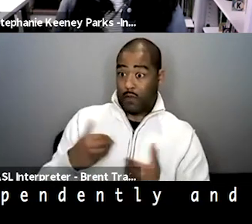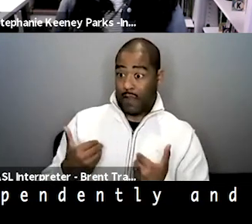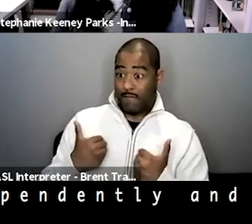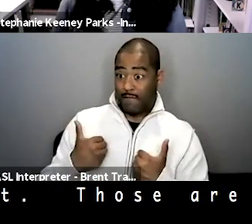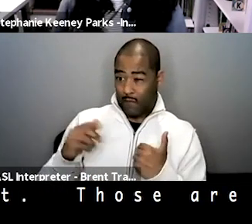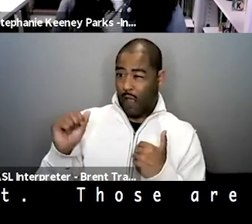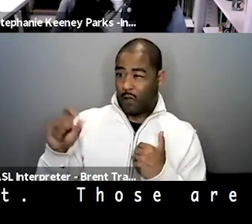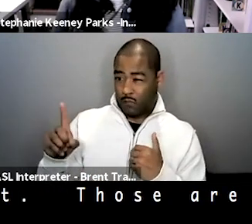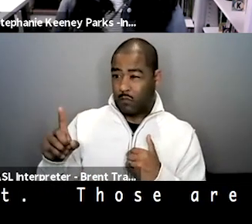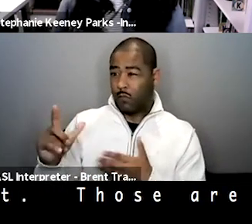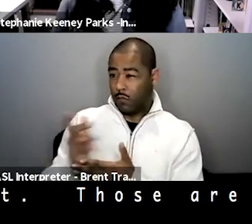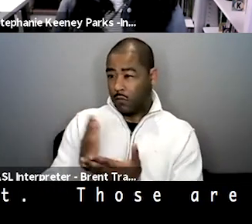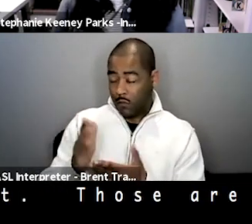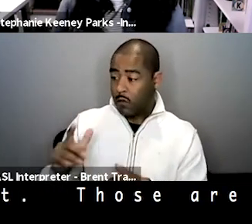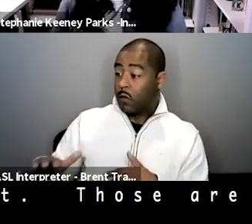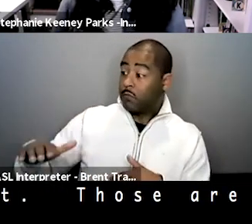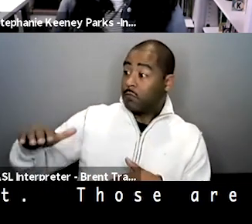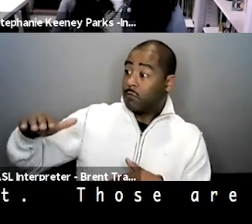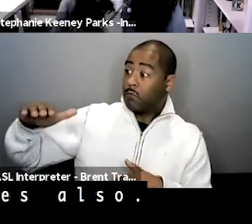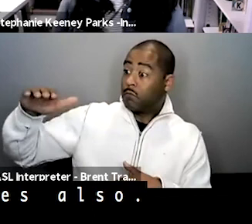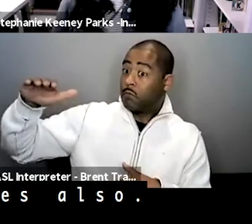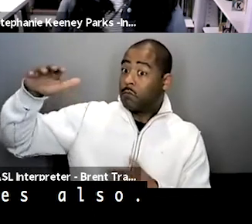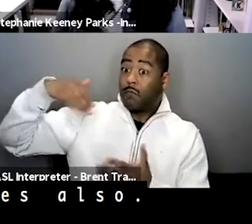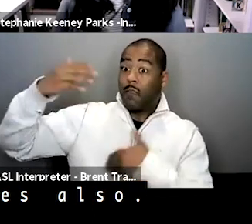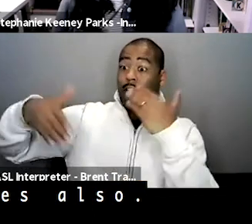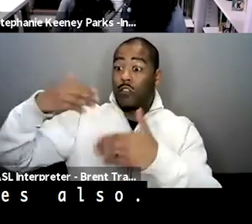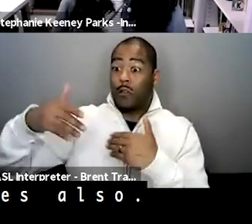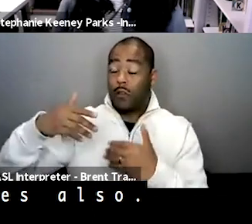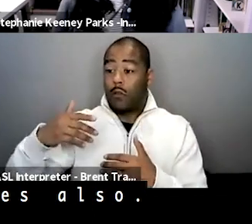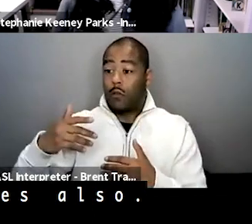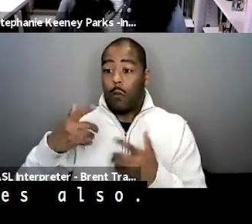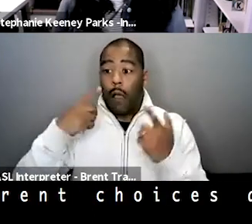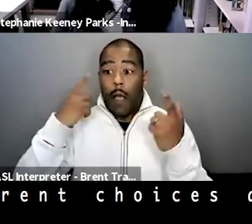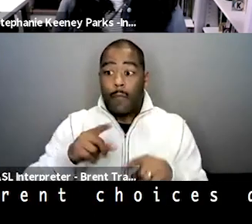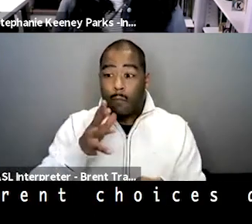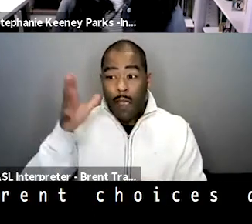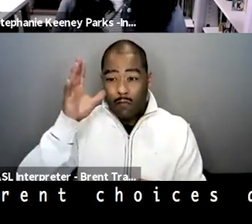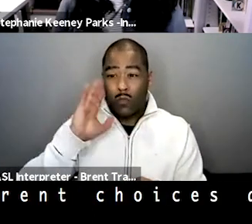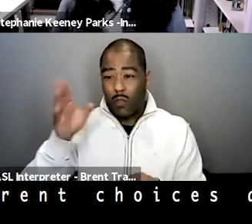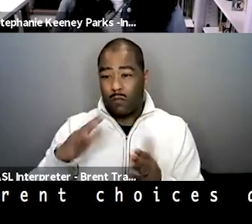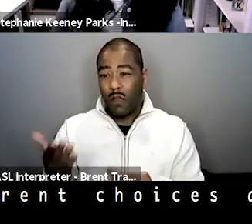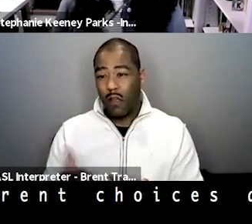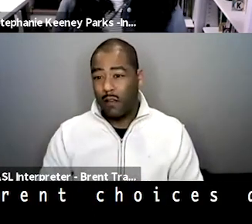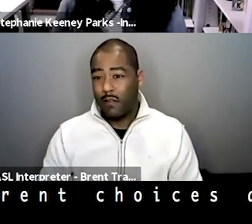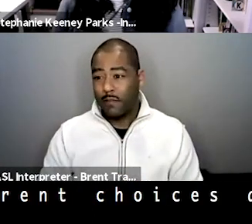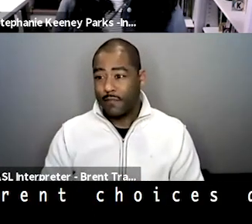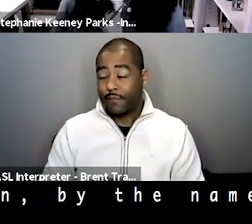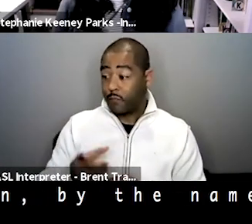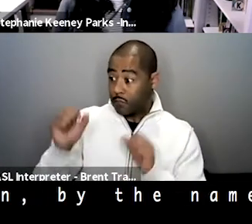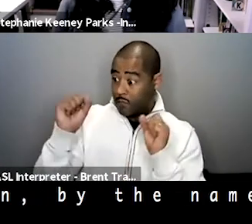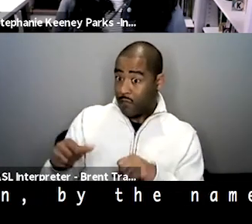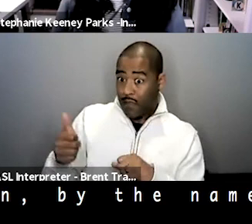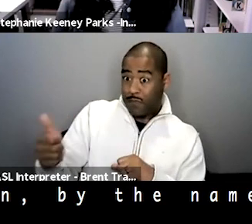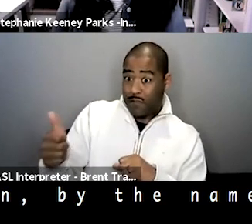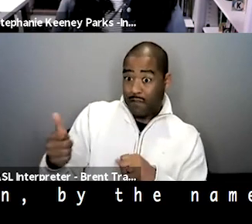individuals can live independently and some of them can't. And those are different lifestyles also, and different choices.